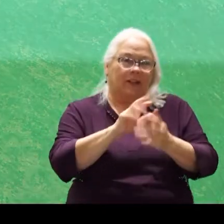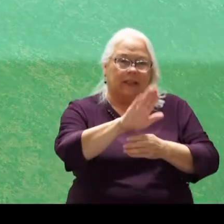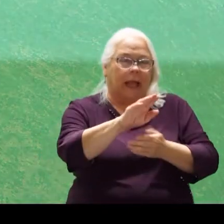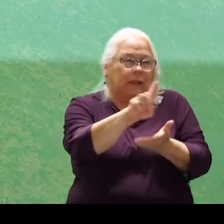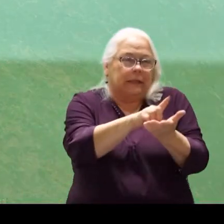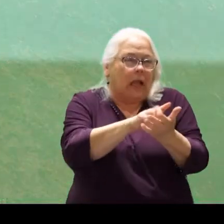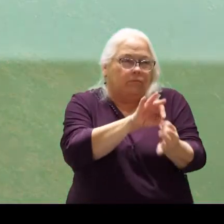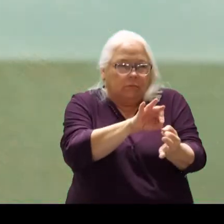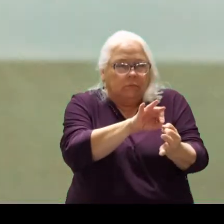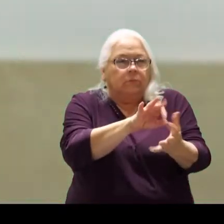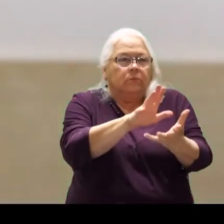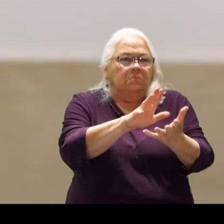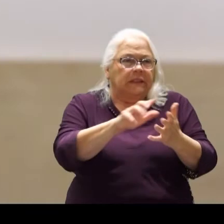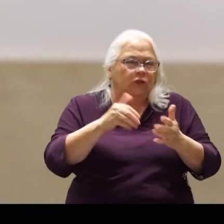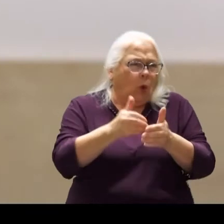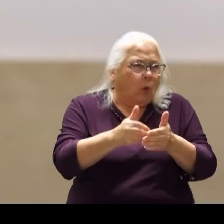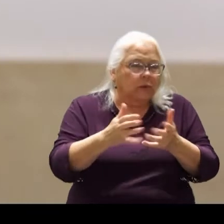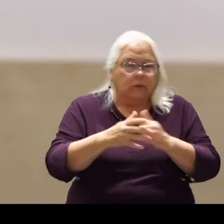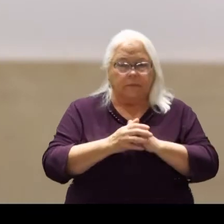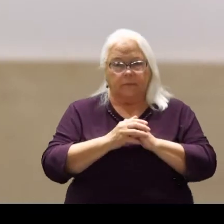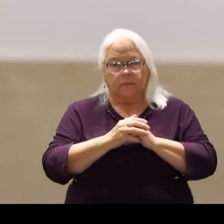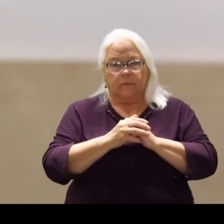as true to their design as possible.